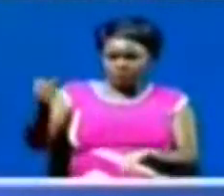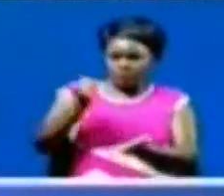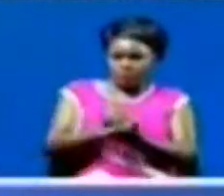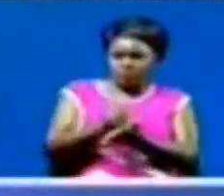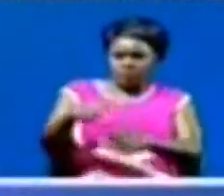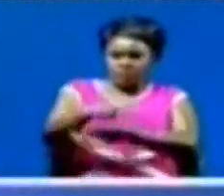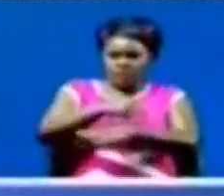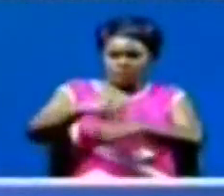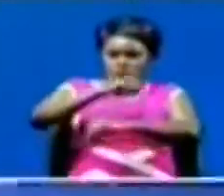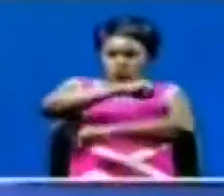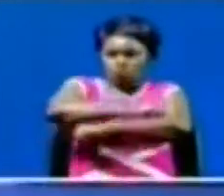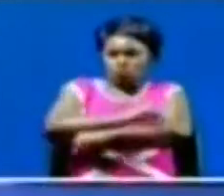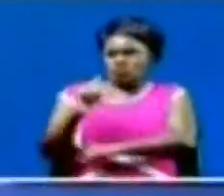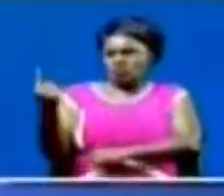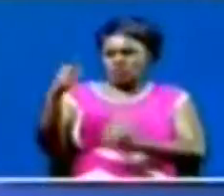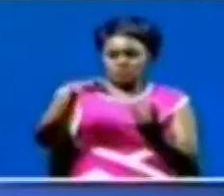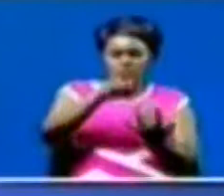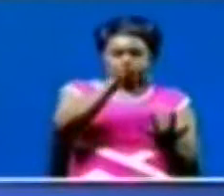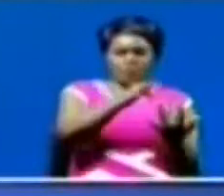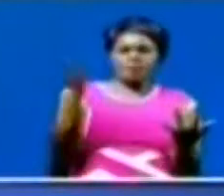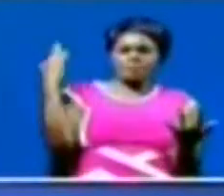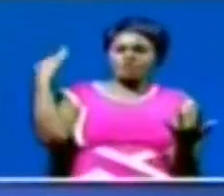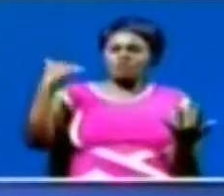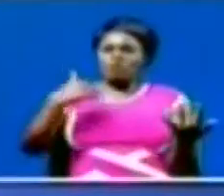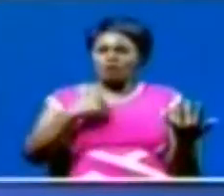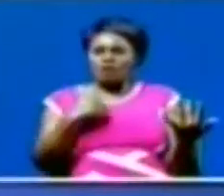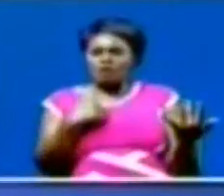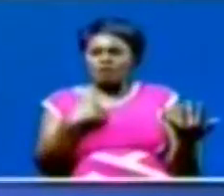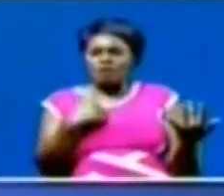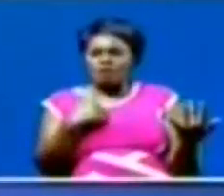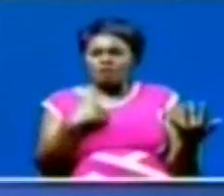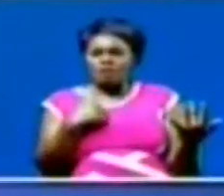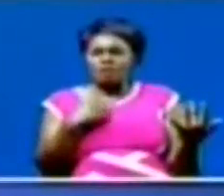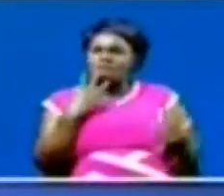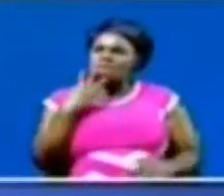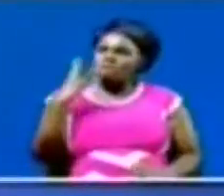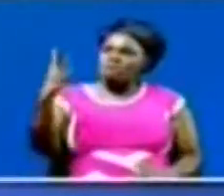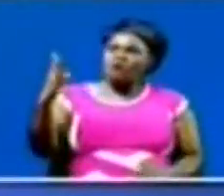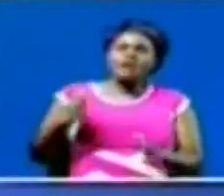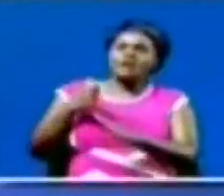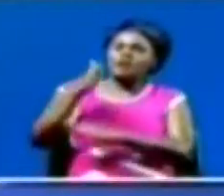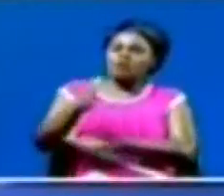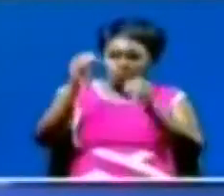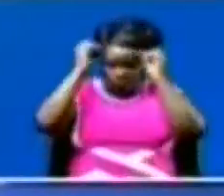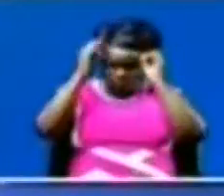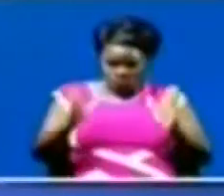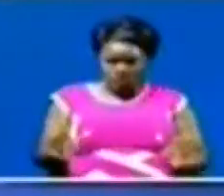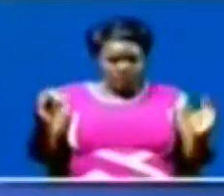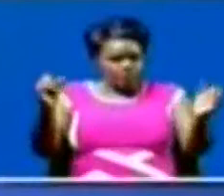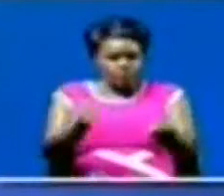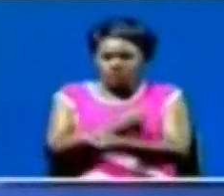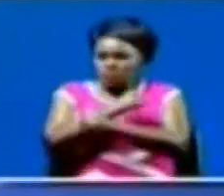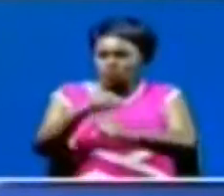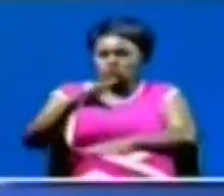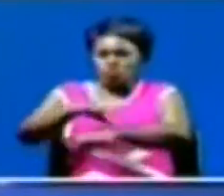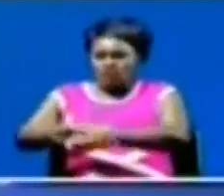national schools of their first choice. We used to have pupils with over 400 who still could not